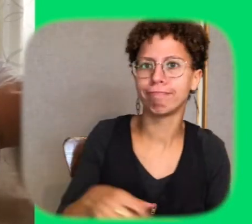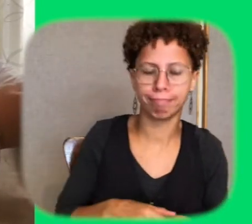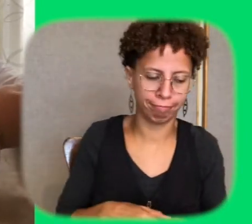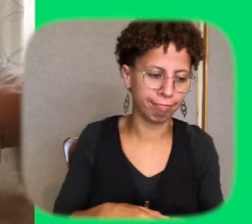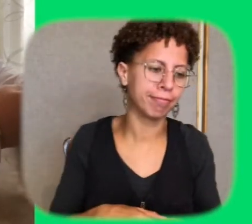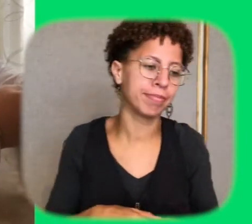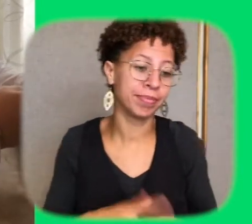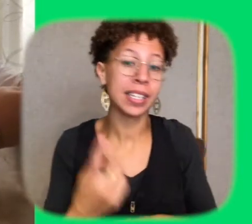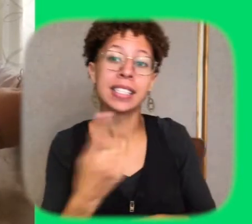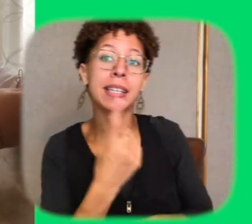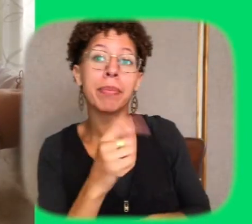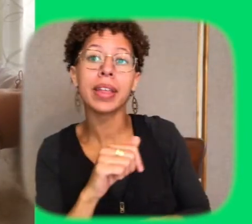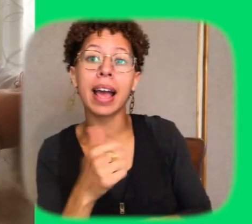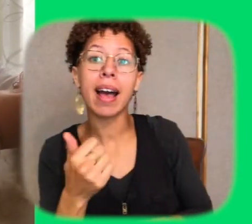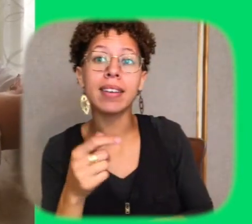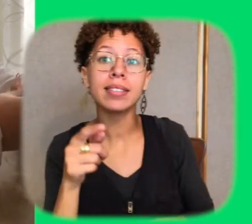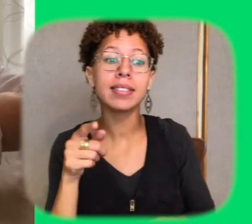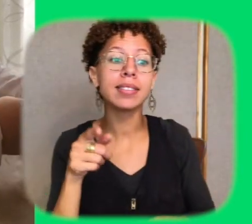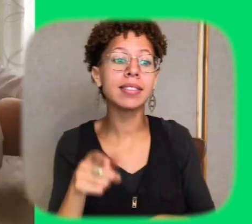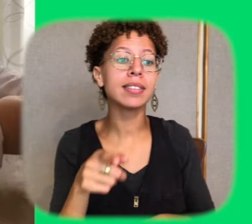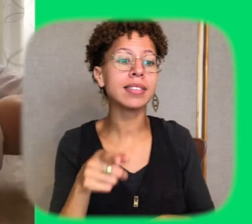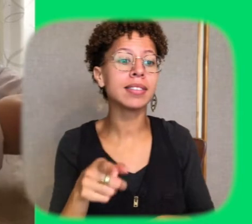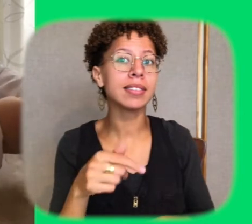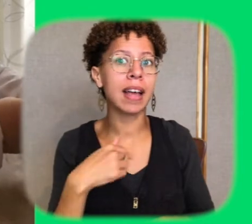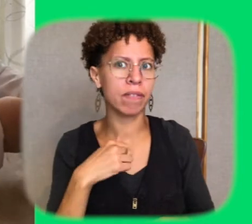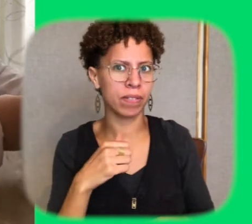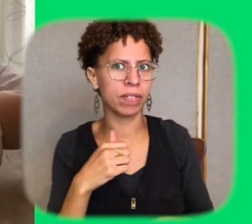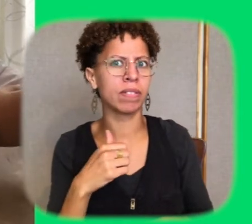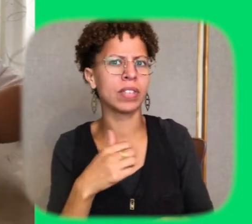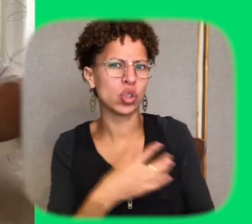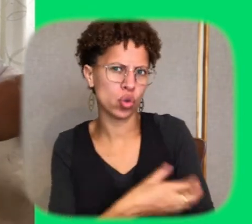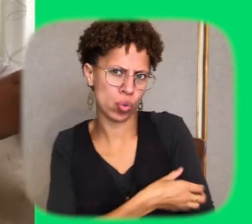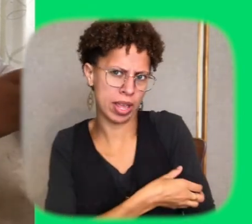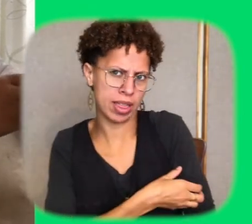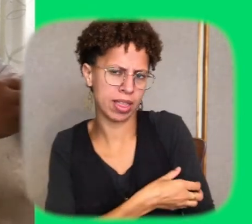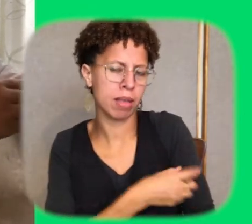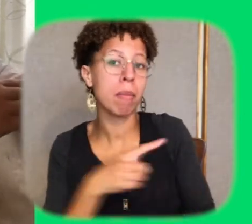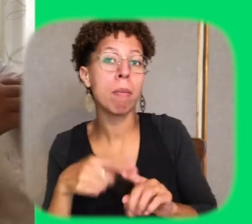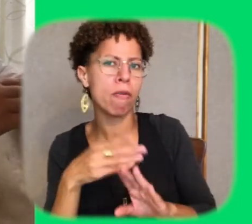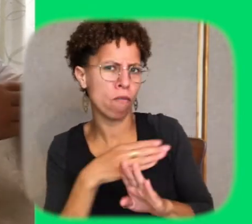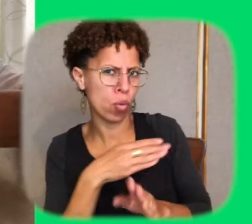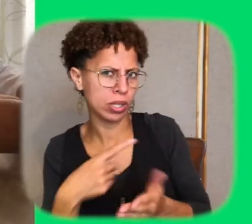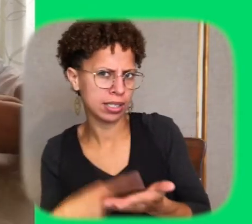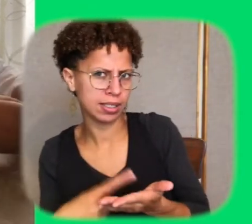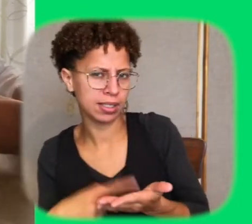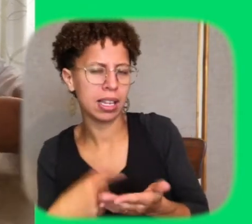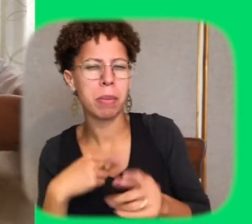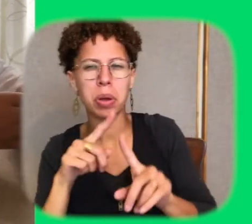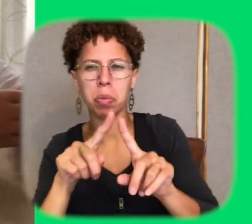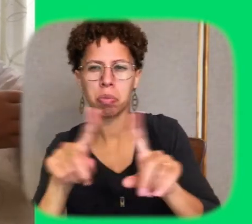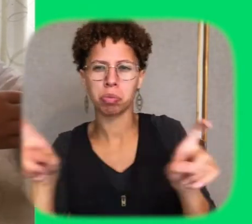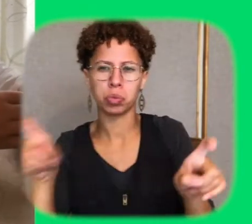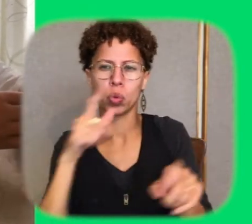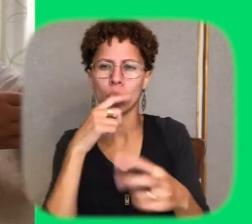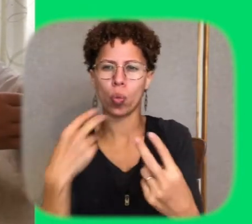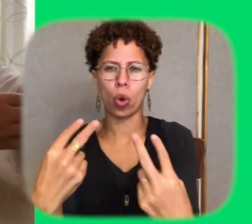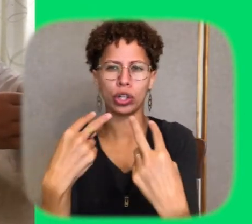super strength. But before we get to that, I have a question for everybody who's watching. What is your favorite